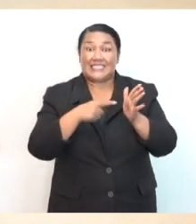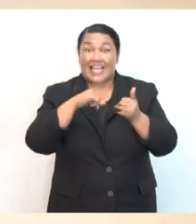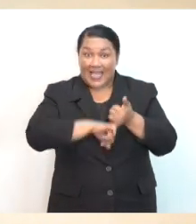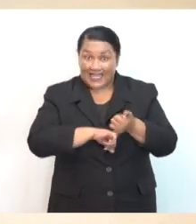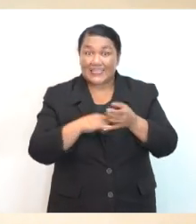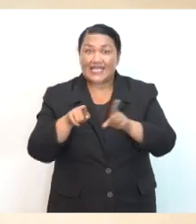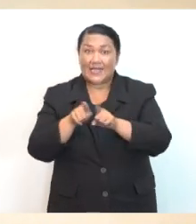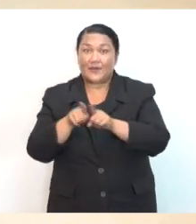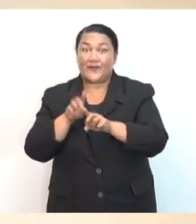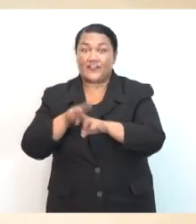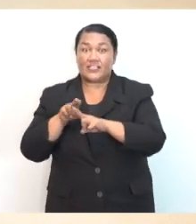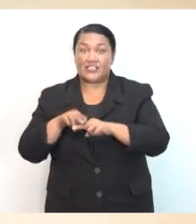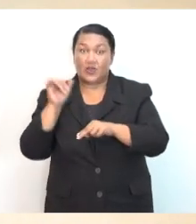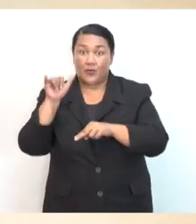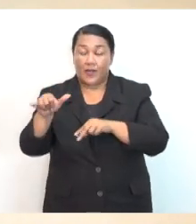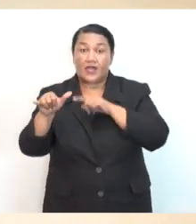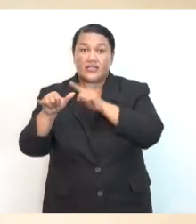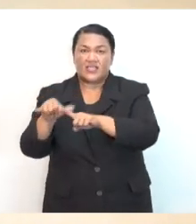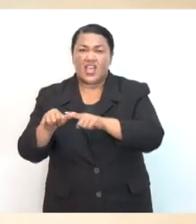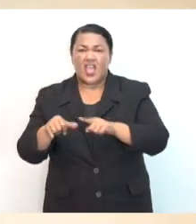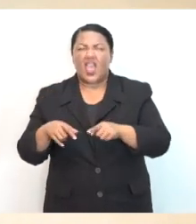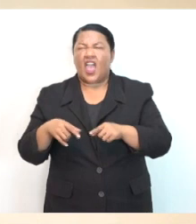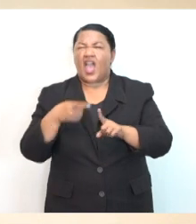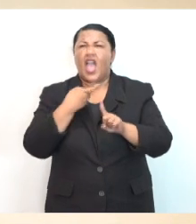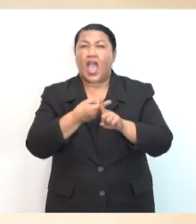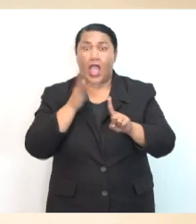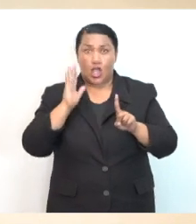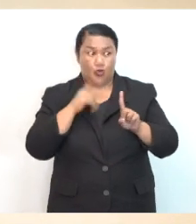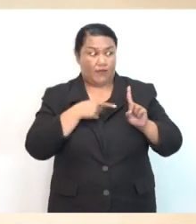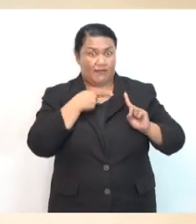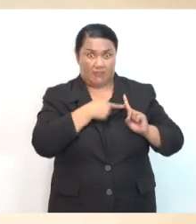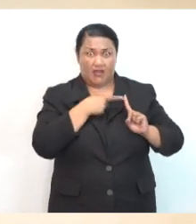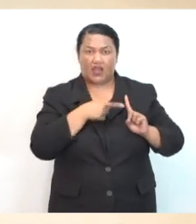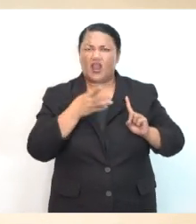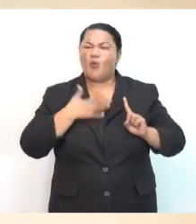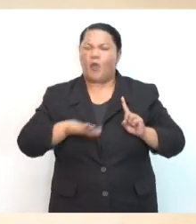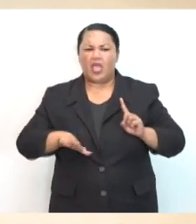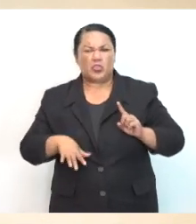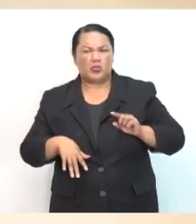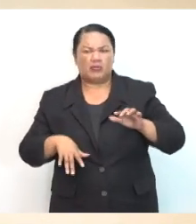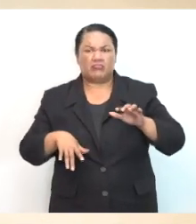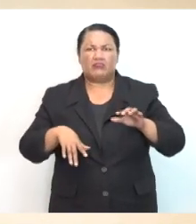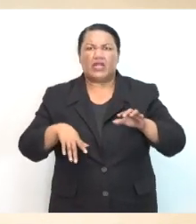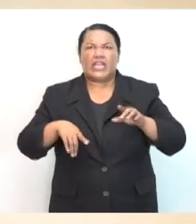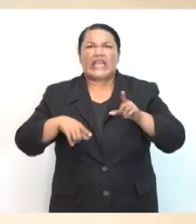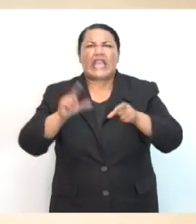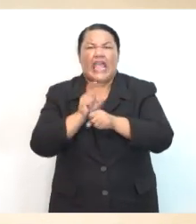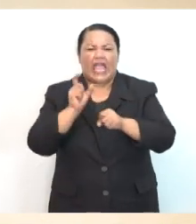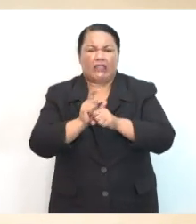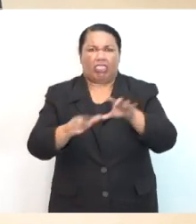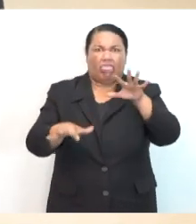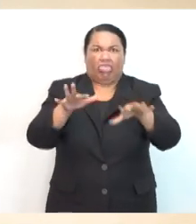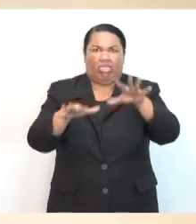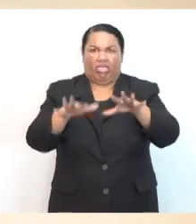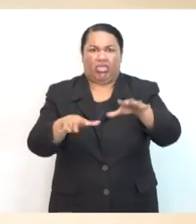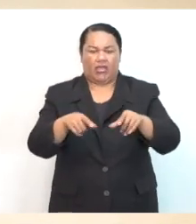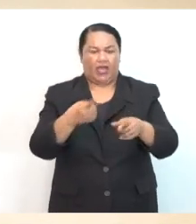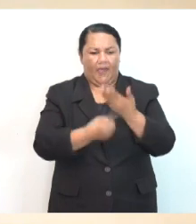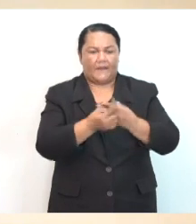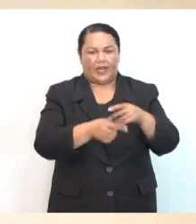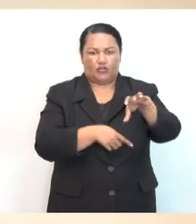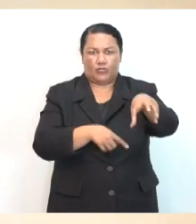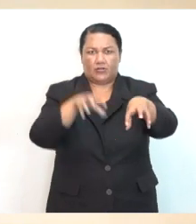sets the policy for its companies, for the company it owns, through the boards. It is for the board to implement that policy, just as they